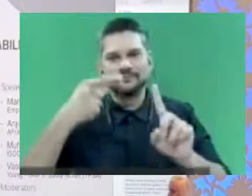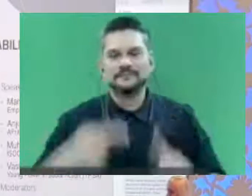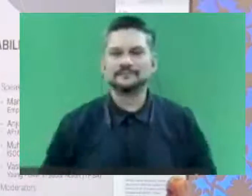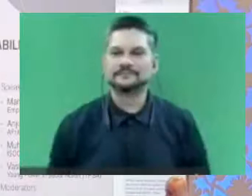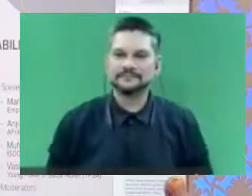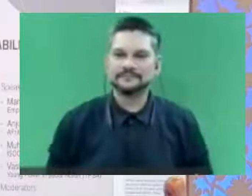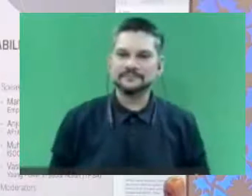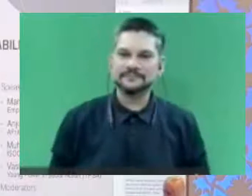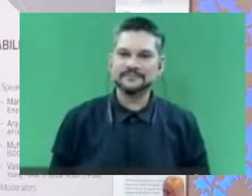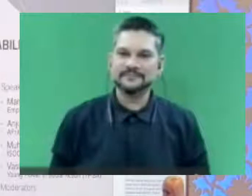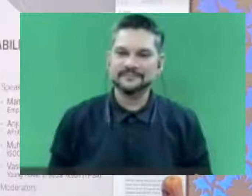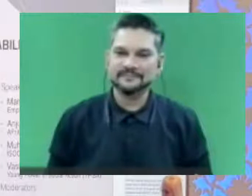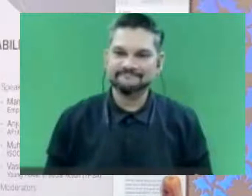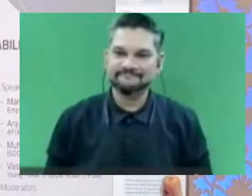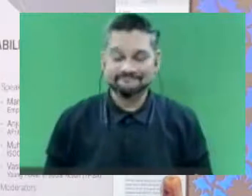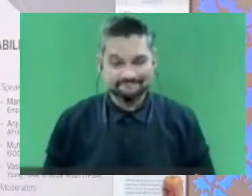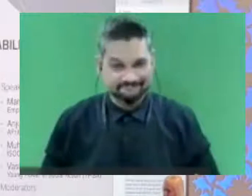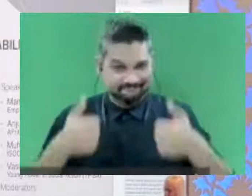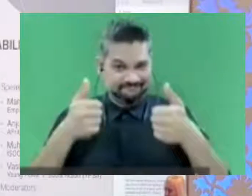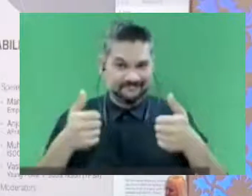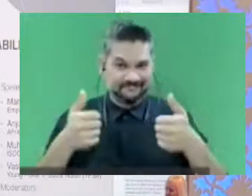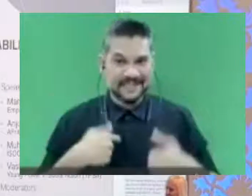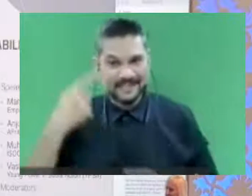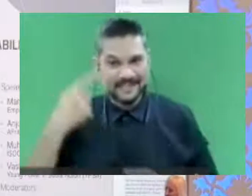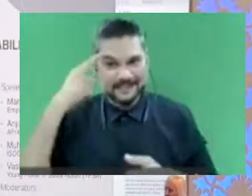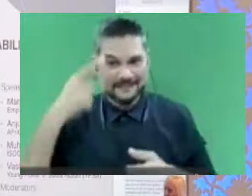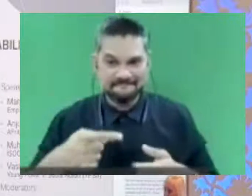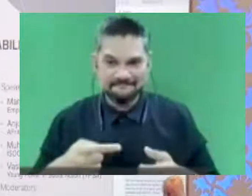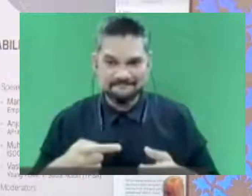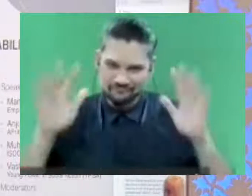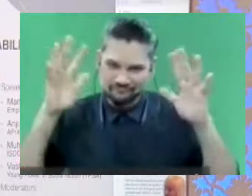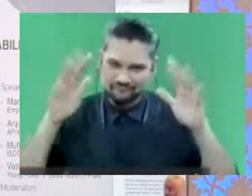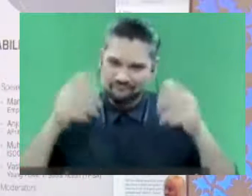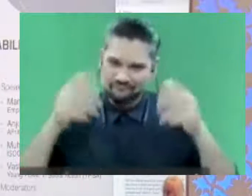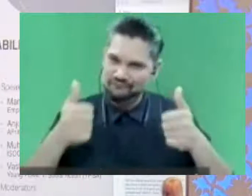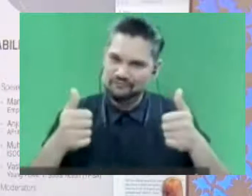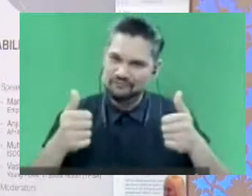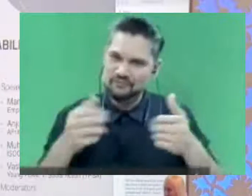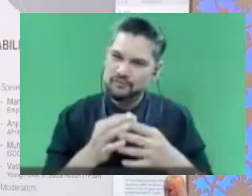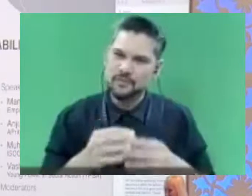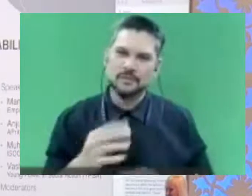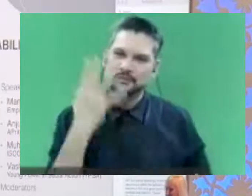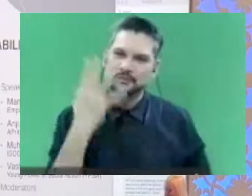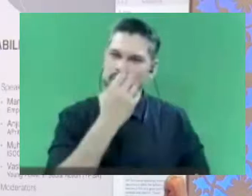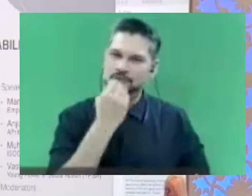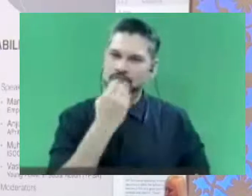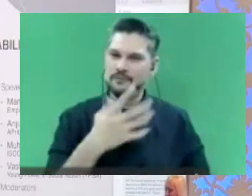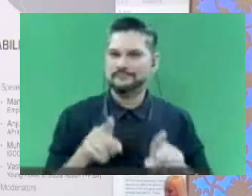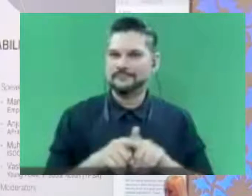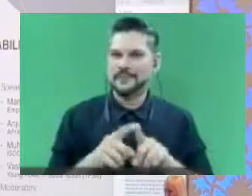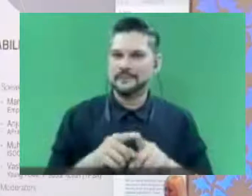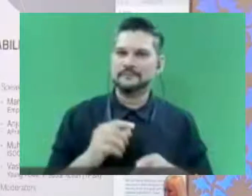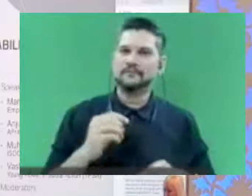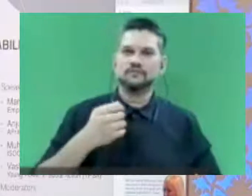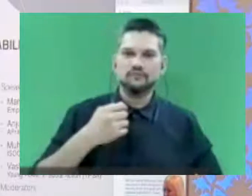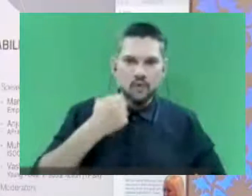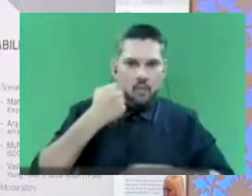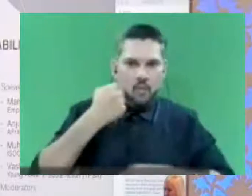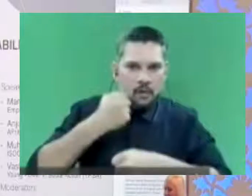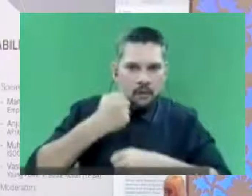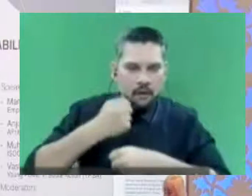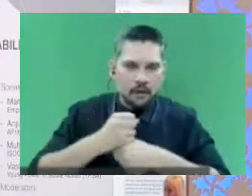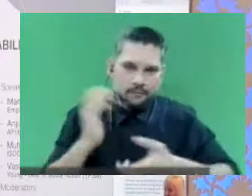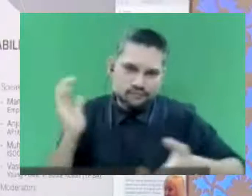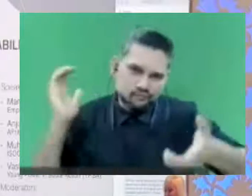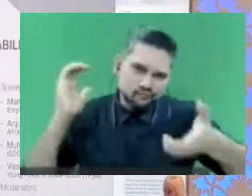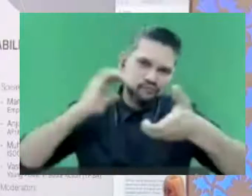that's a wonderful note to finish on in regard to working together to find solutions